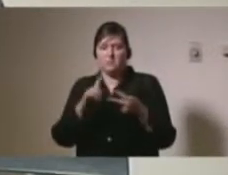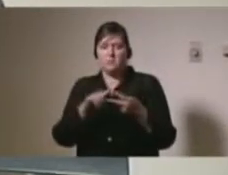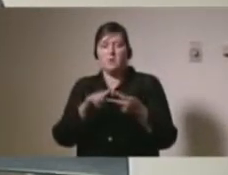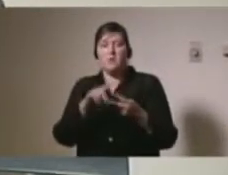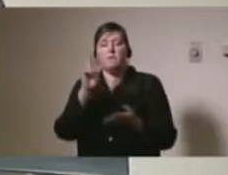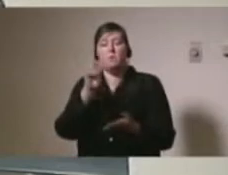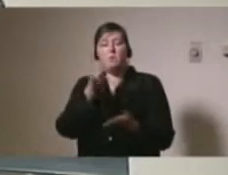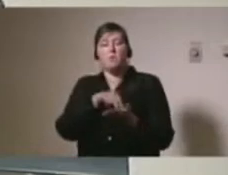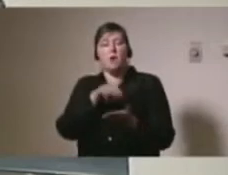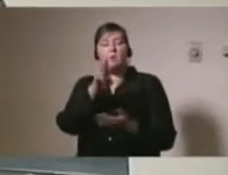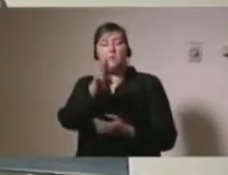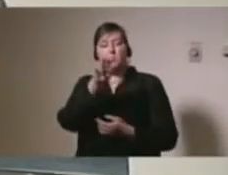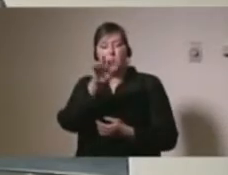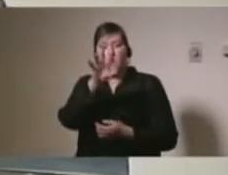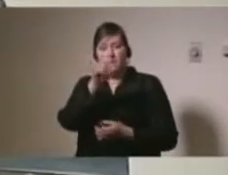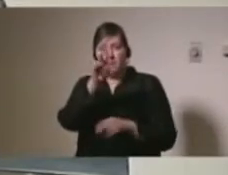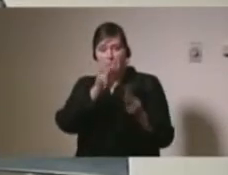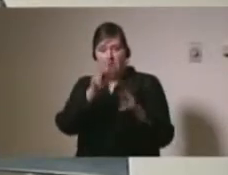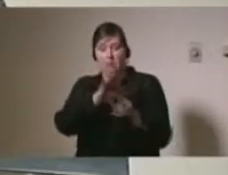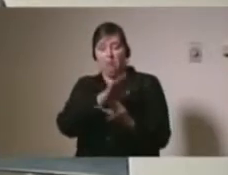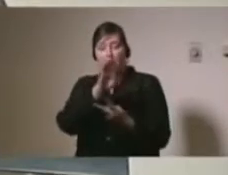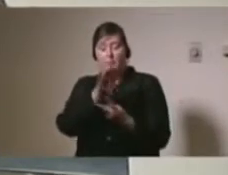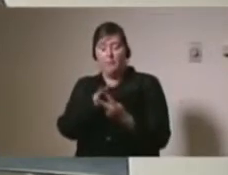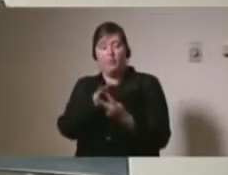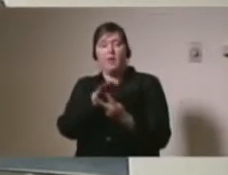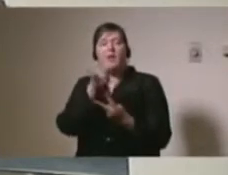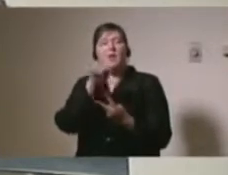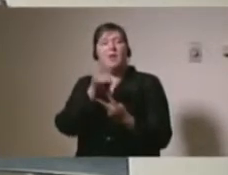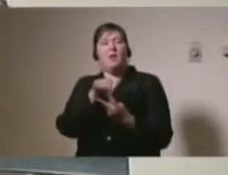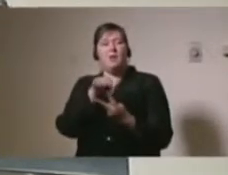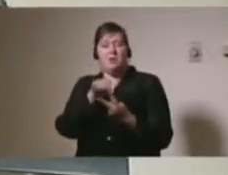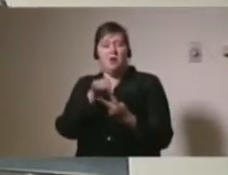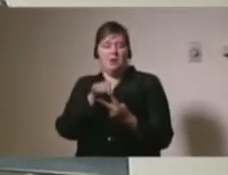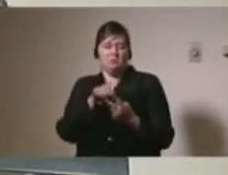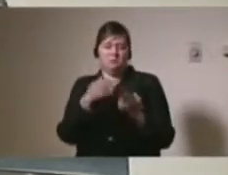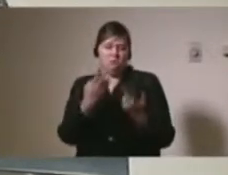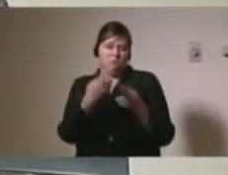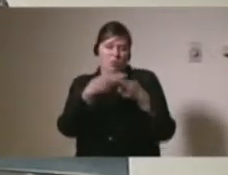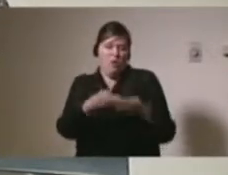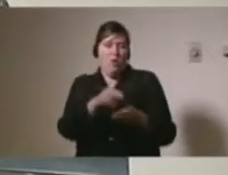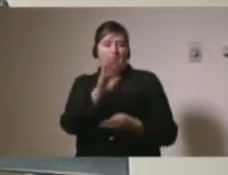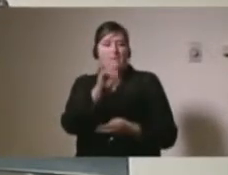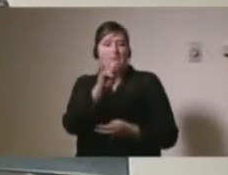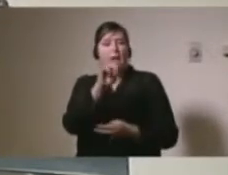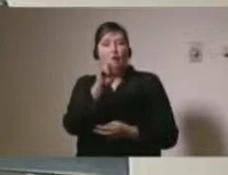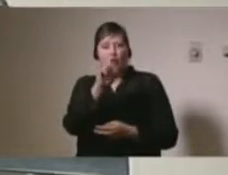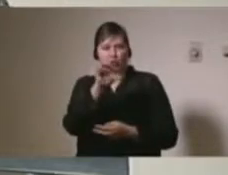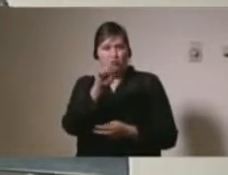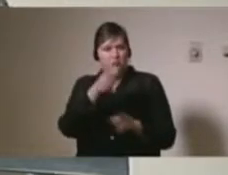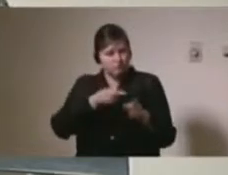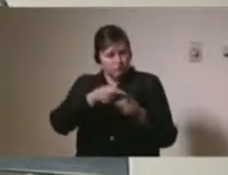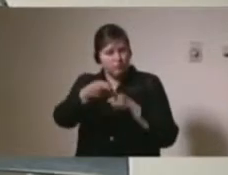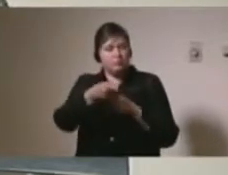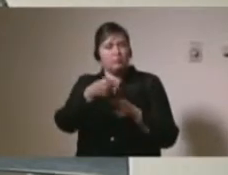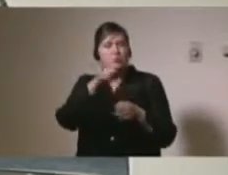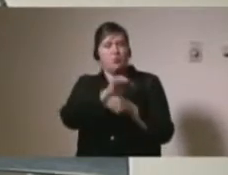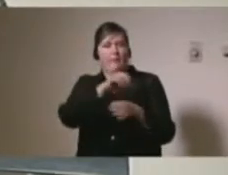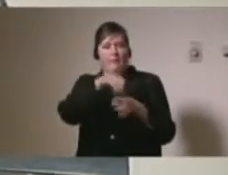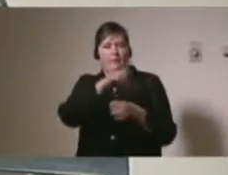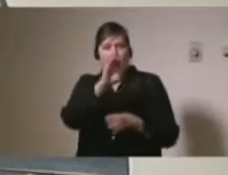2,250 people who are considered bankers, and the others,